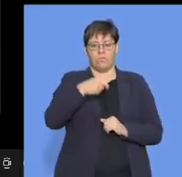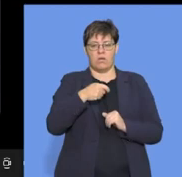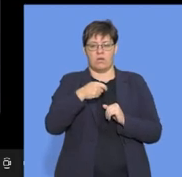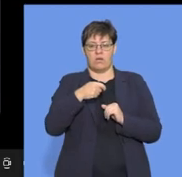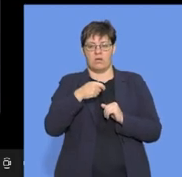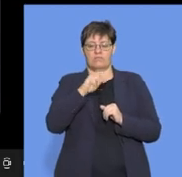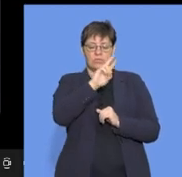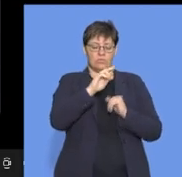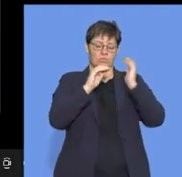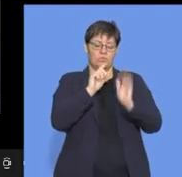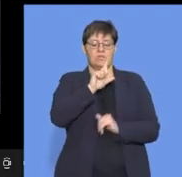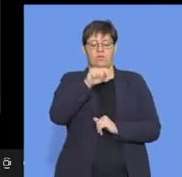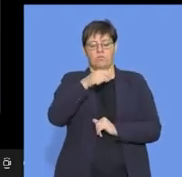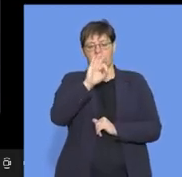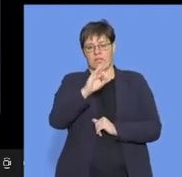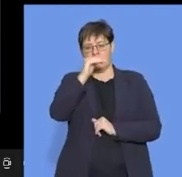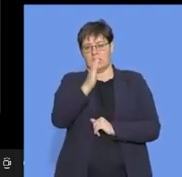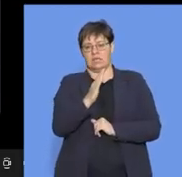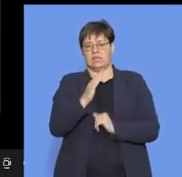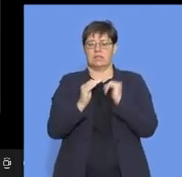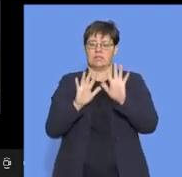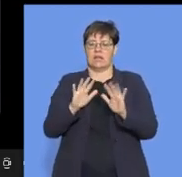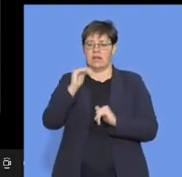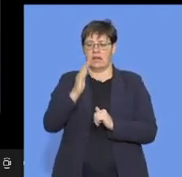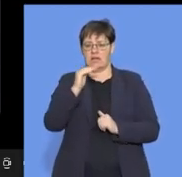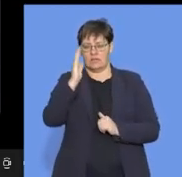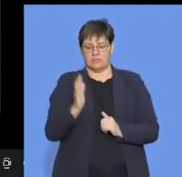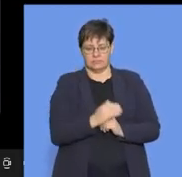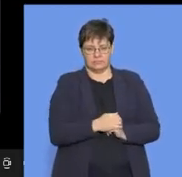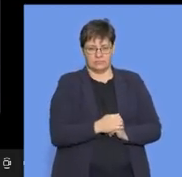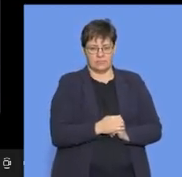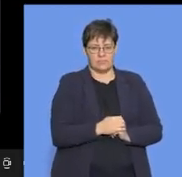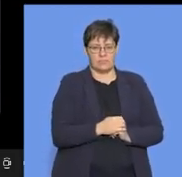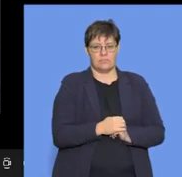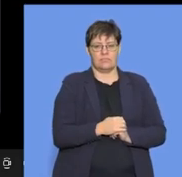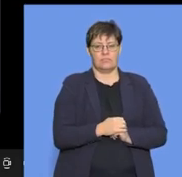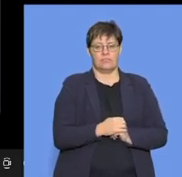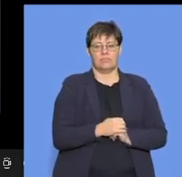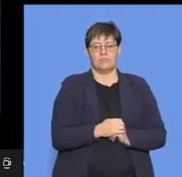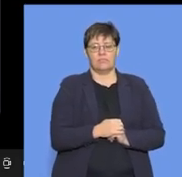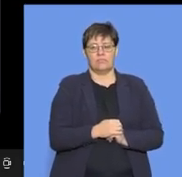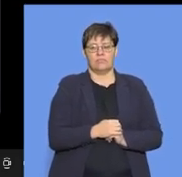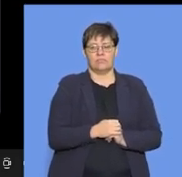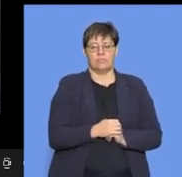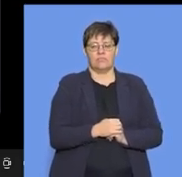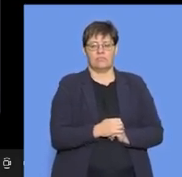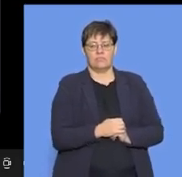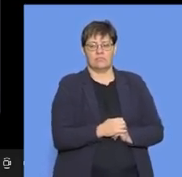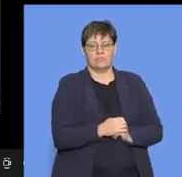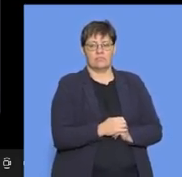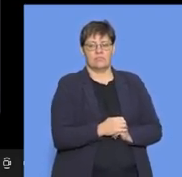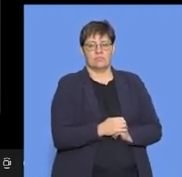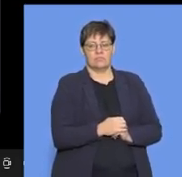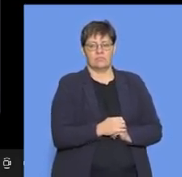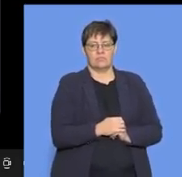squared minus 14 squared. At the bottom, 2 times 7.3